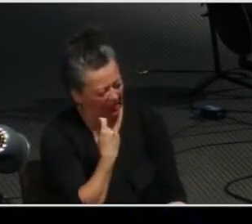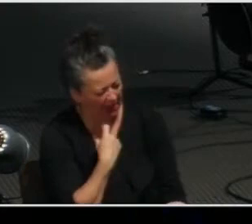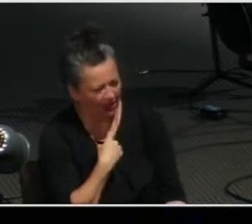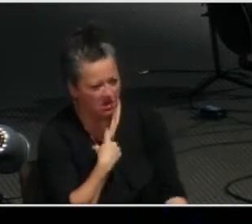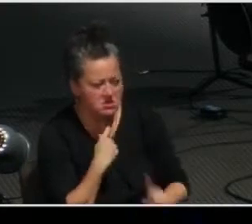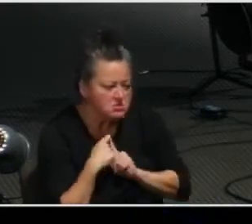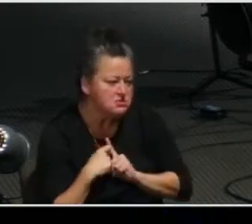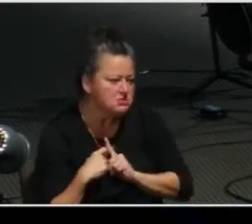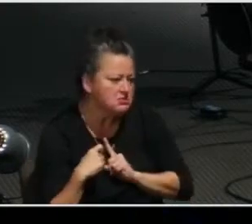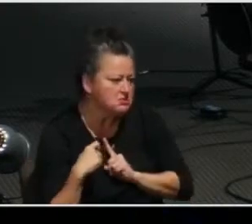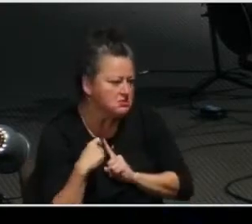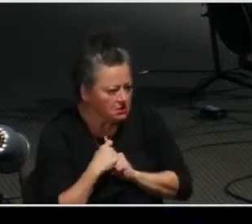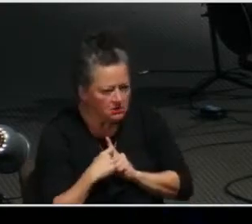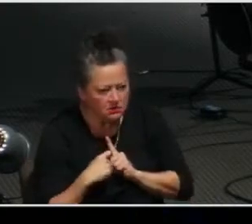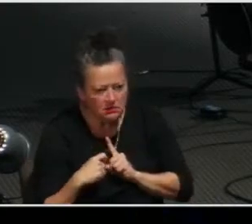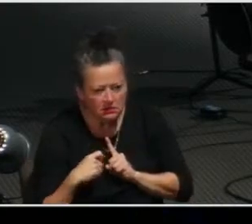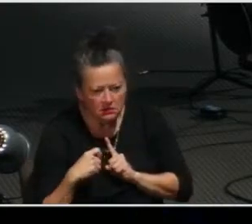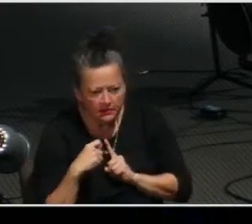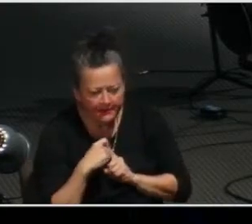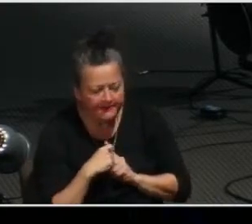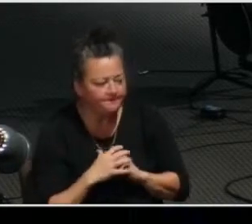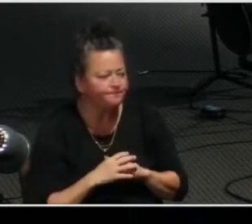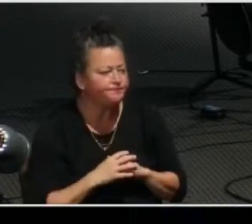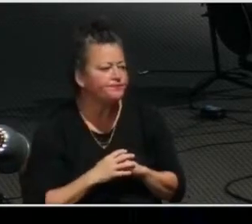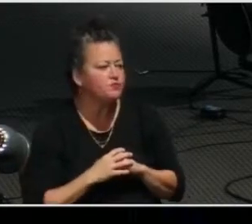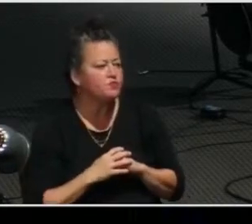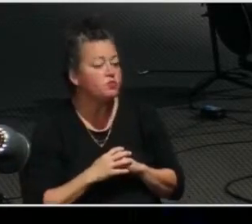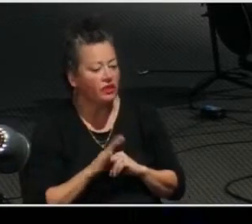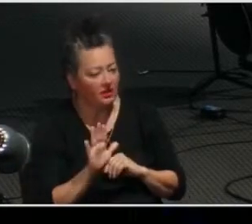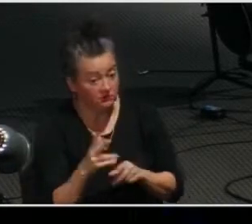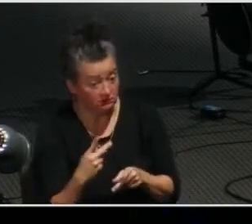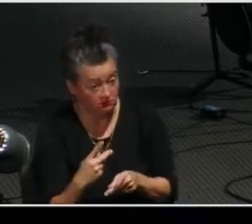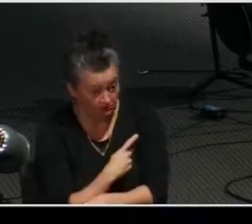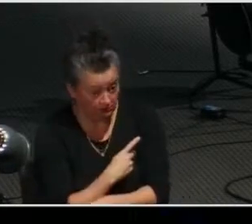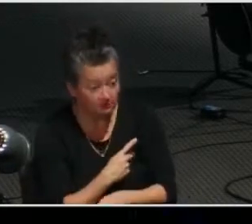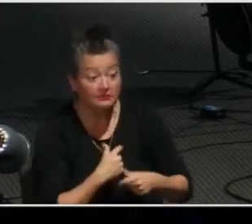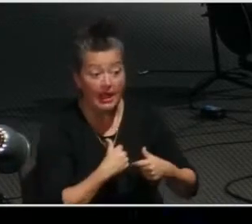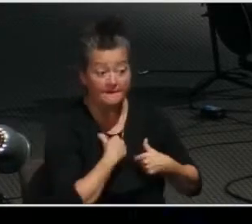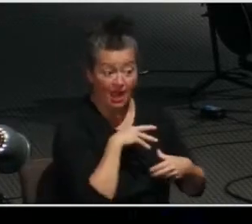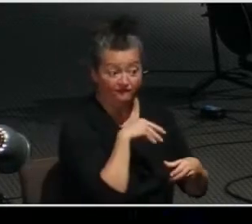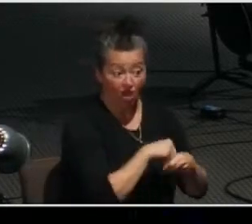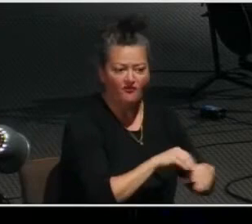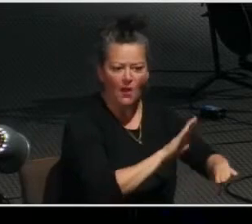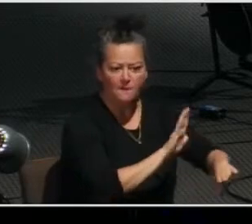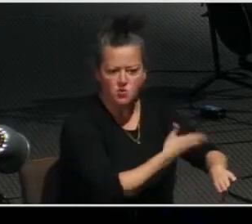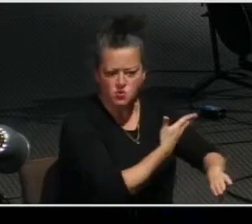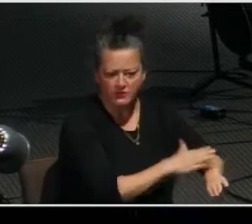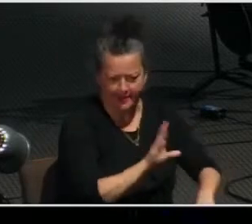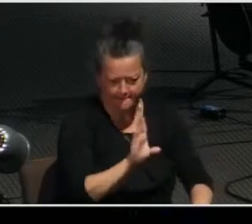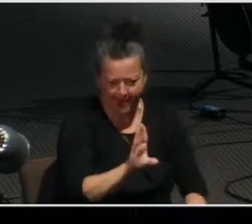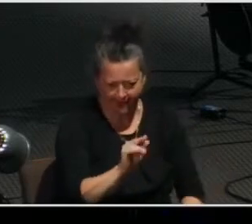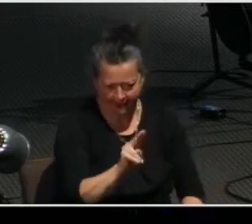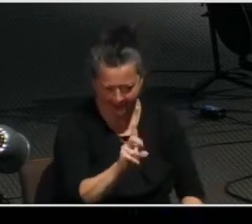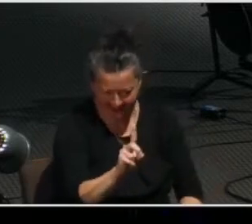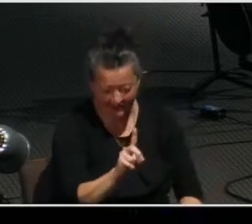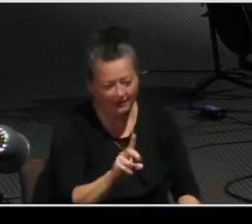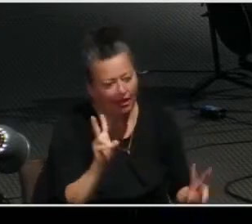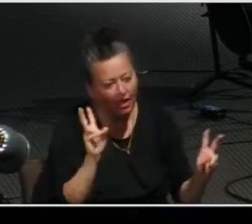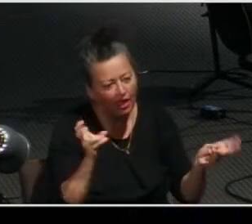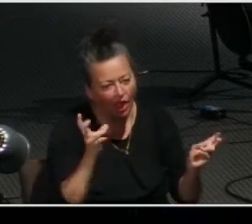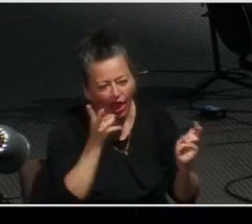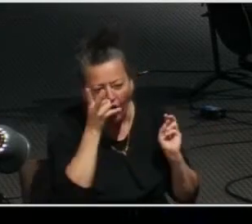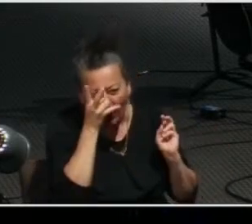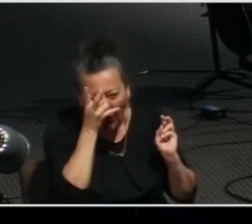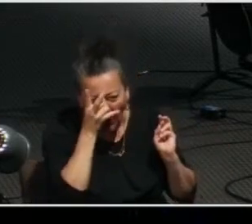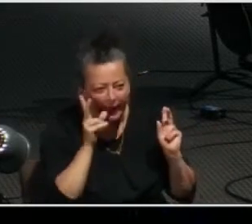And to add to my troubles, I was in the school band, which was a very uncool group to be part